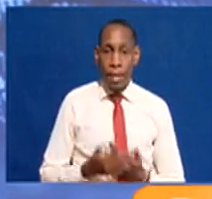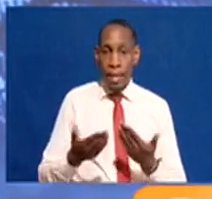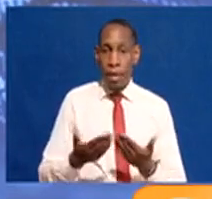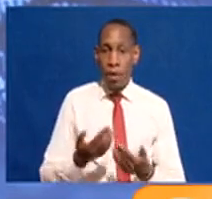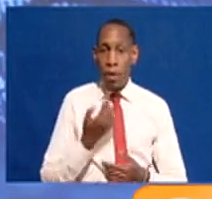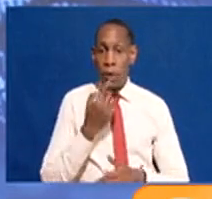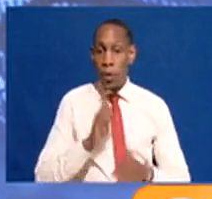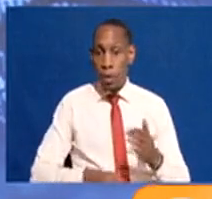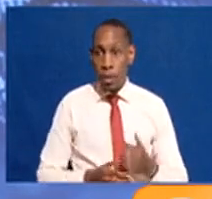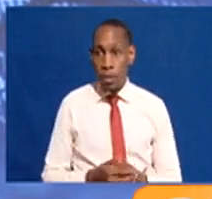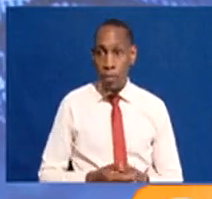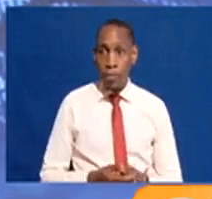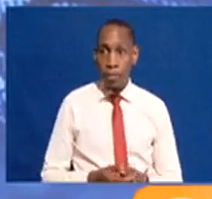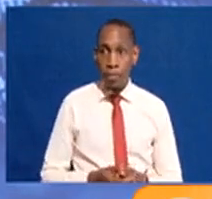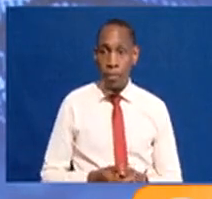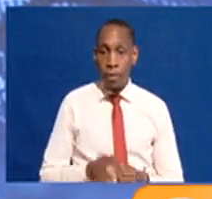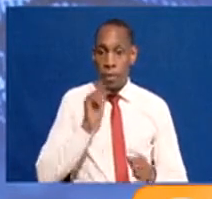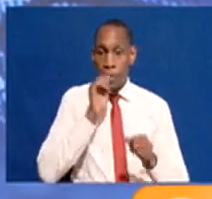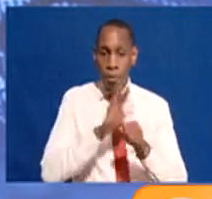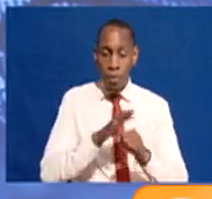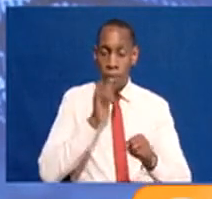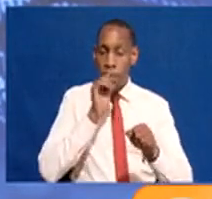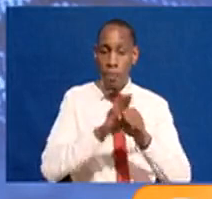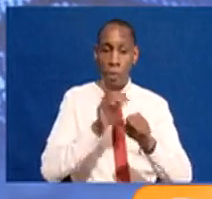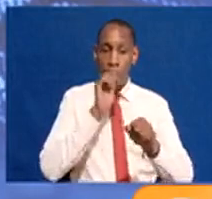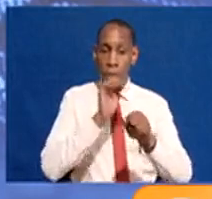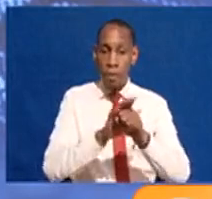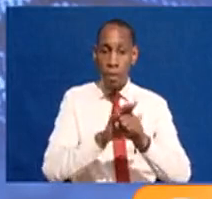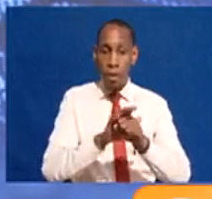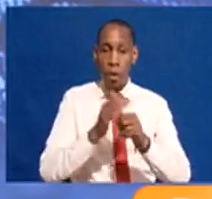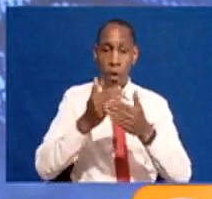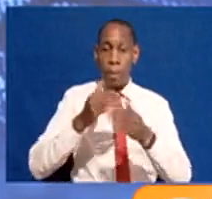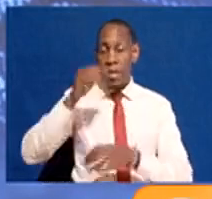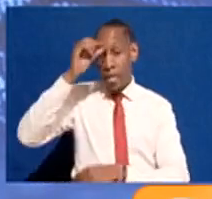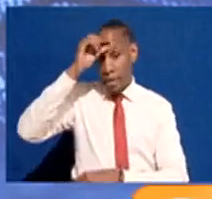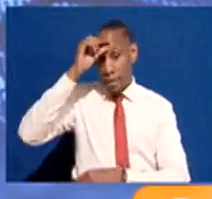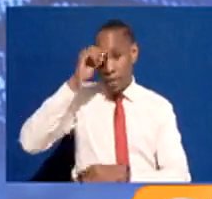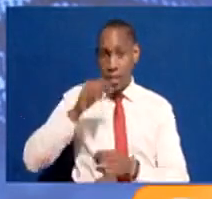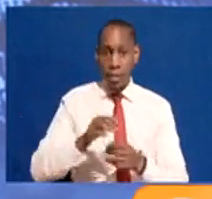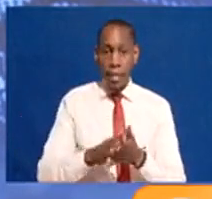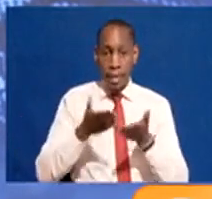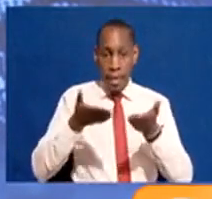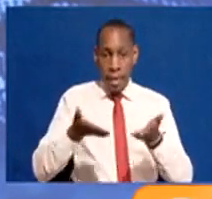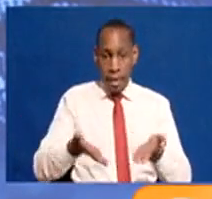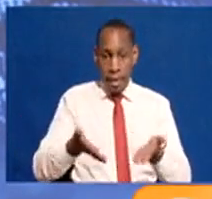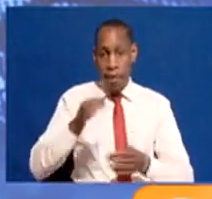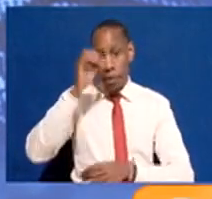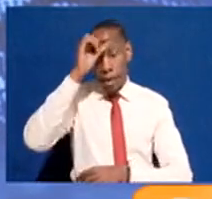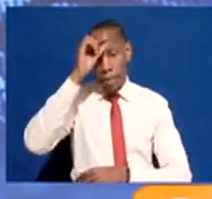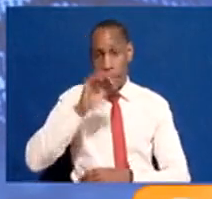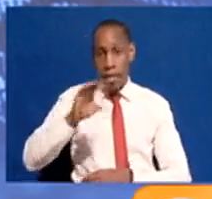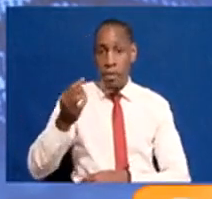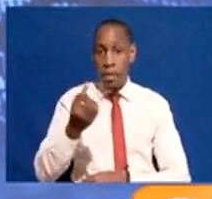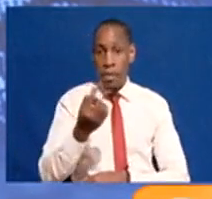told? Promise after promise, from the previous regime to the present. Each